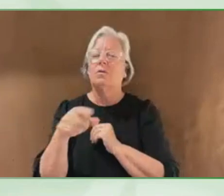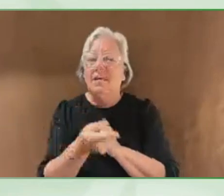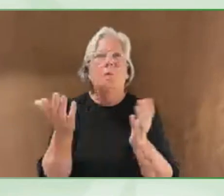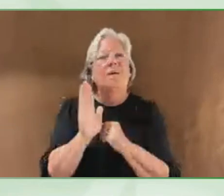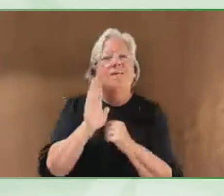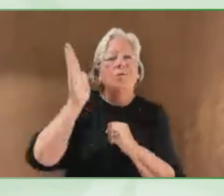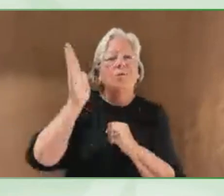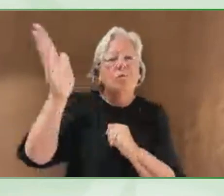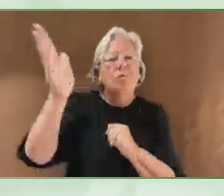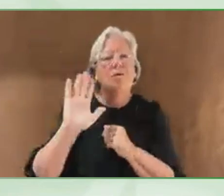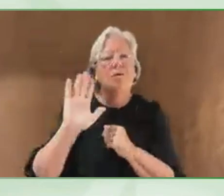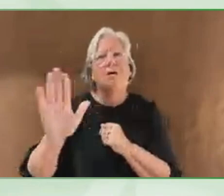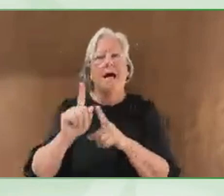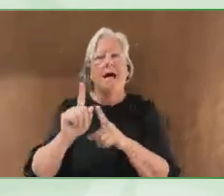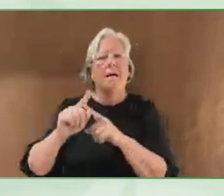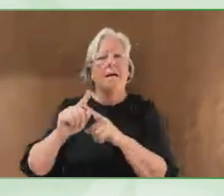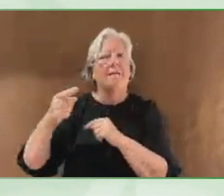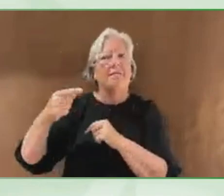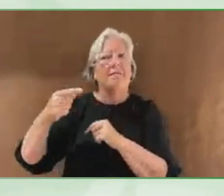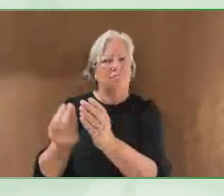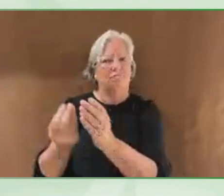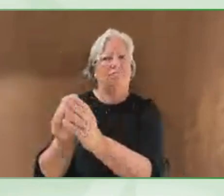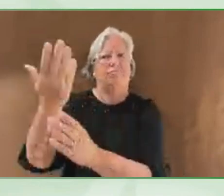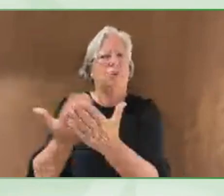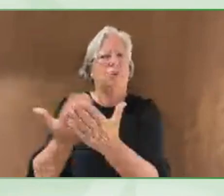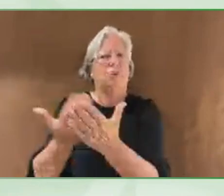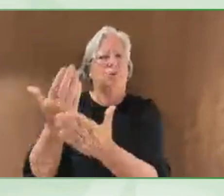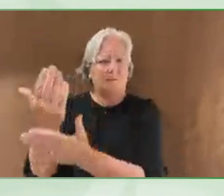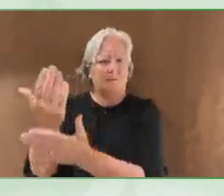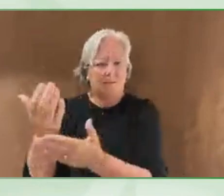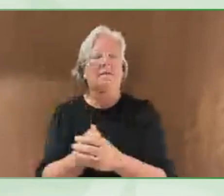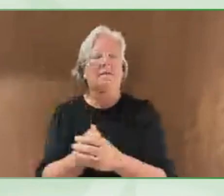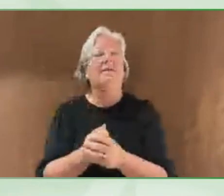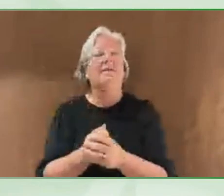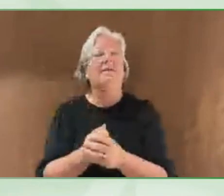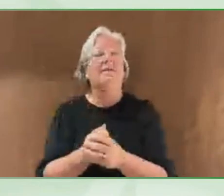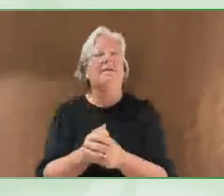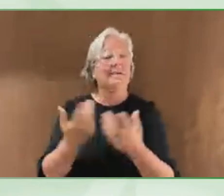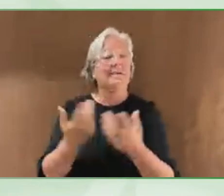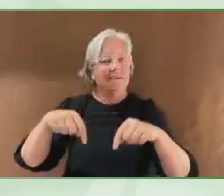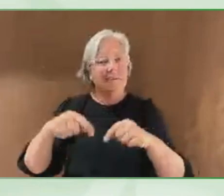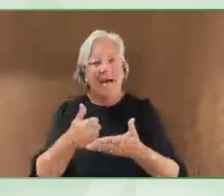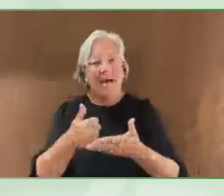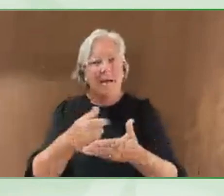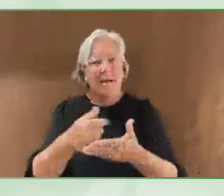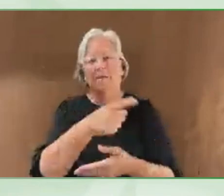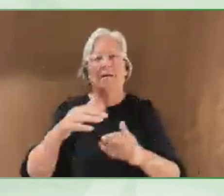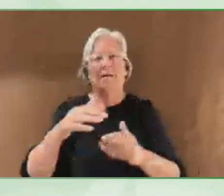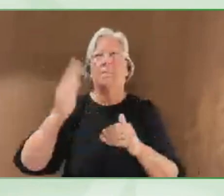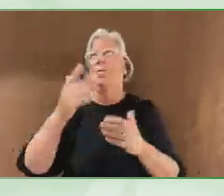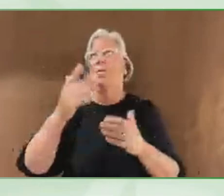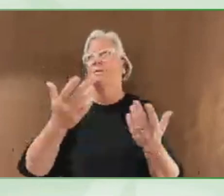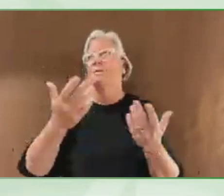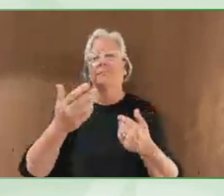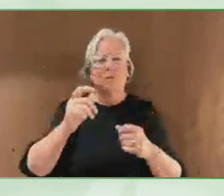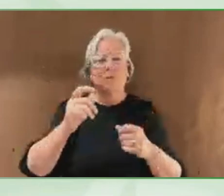there's talking about helping people today, helping bring awareness and welcoming. I'm really sorry, my voice